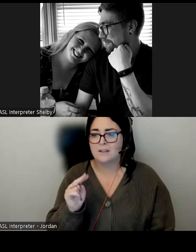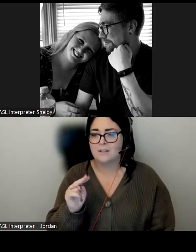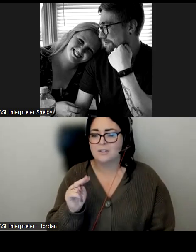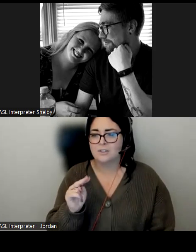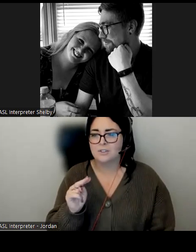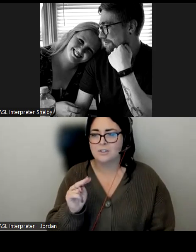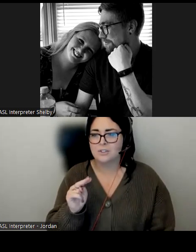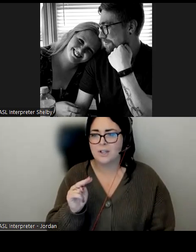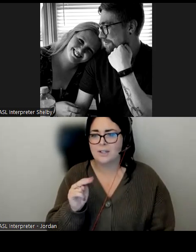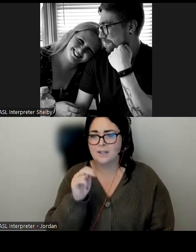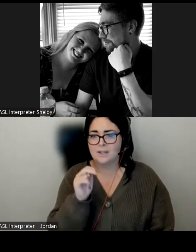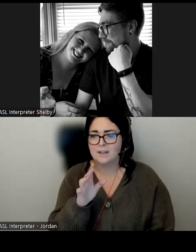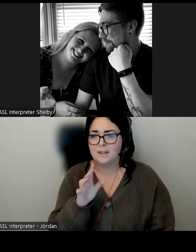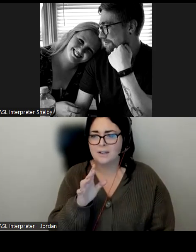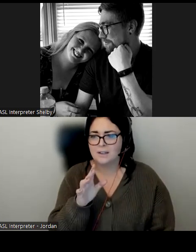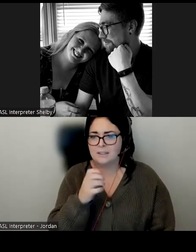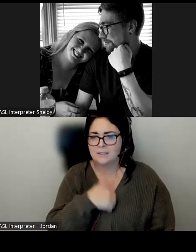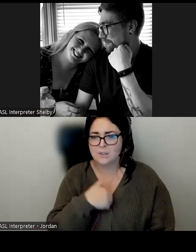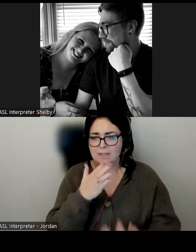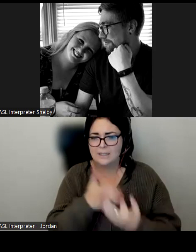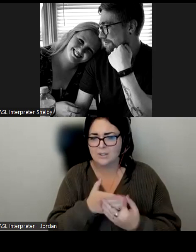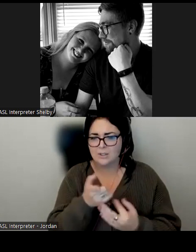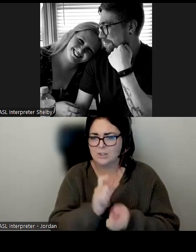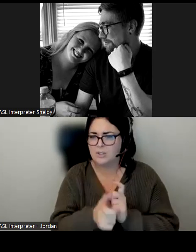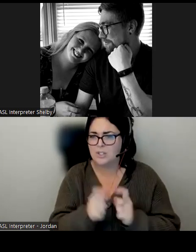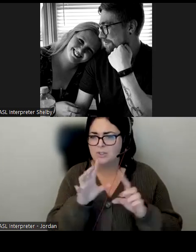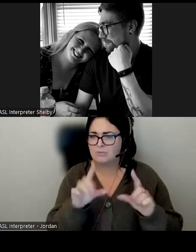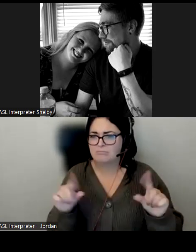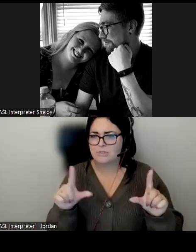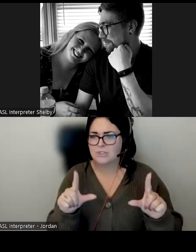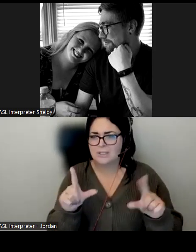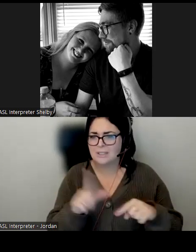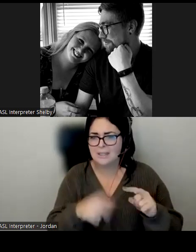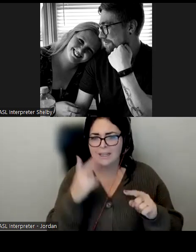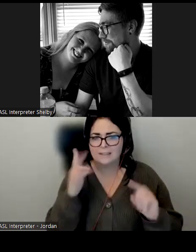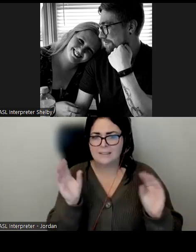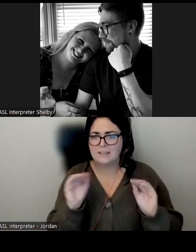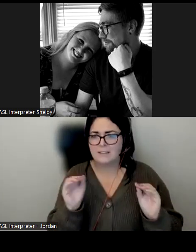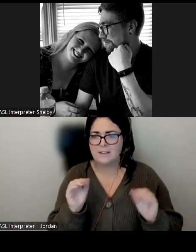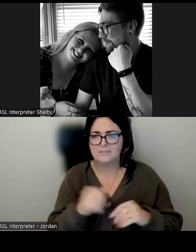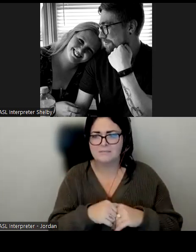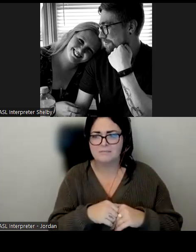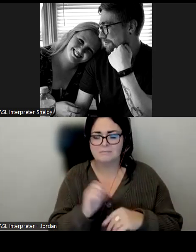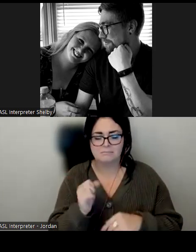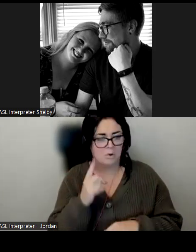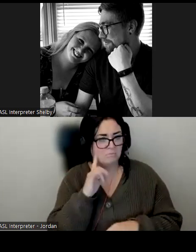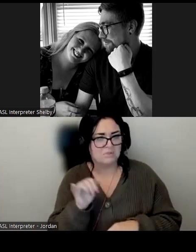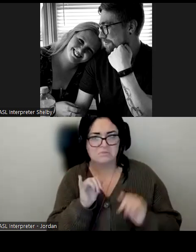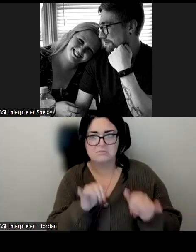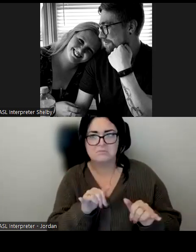screen? Because we're not seeing anything on our side. Oh, no, I didn't touch anything, and it looks exactly the same for me, but let me